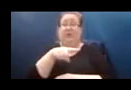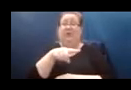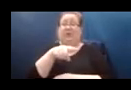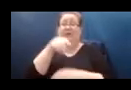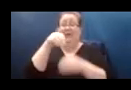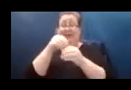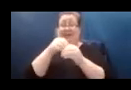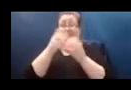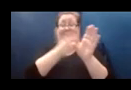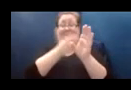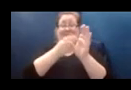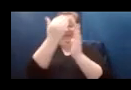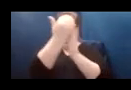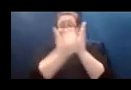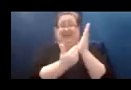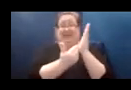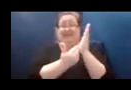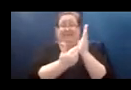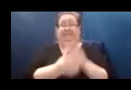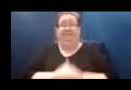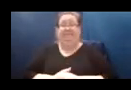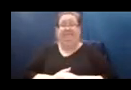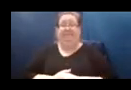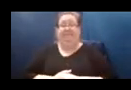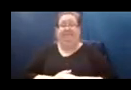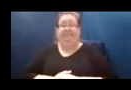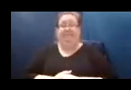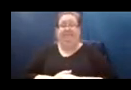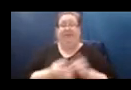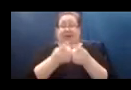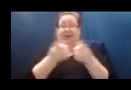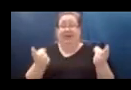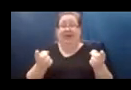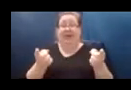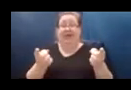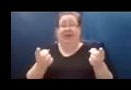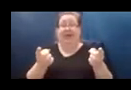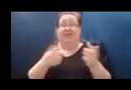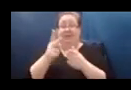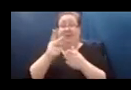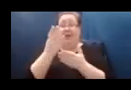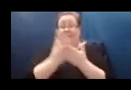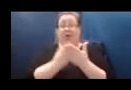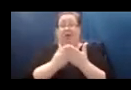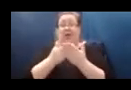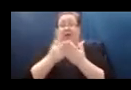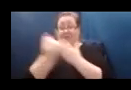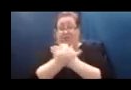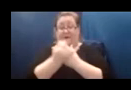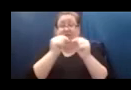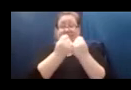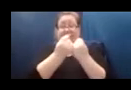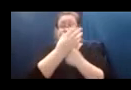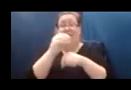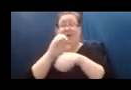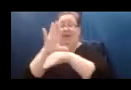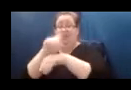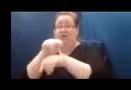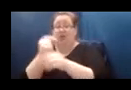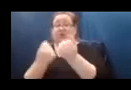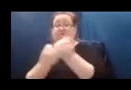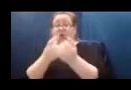the participants list. And so they are a paid part of the project team, and the consultant support consists of